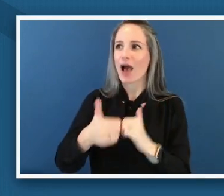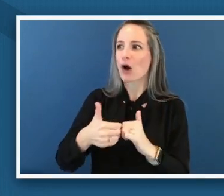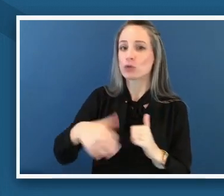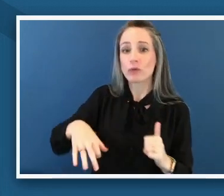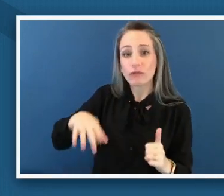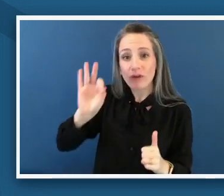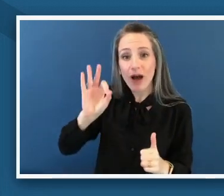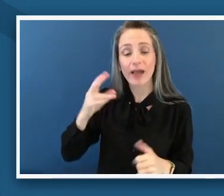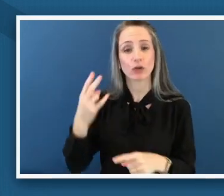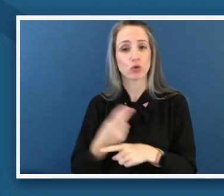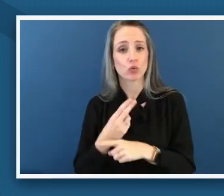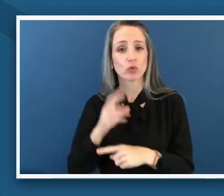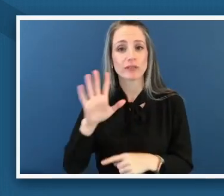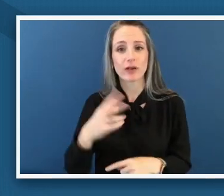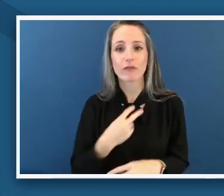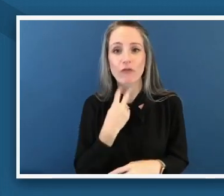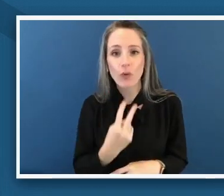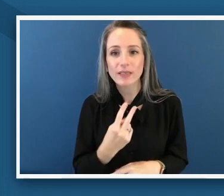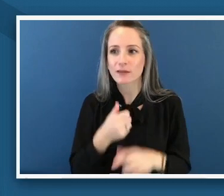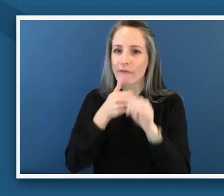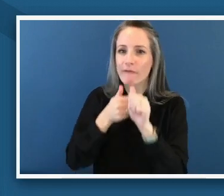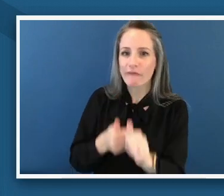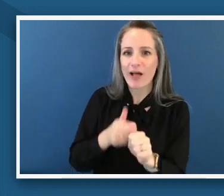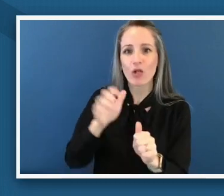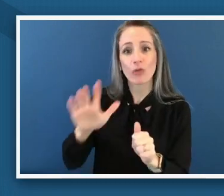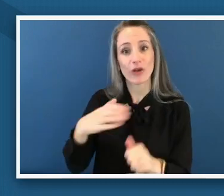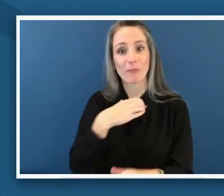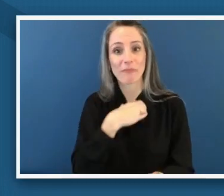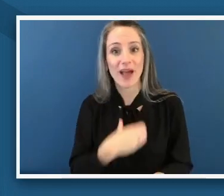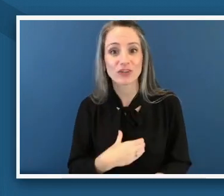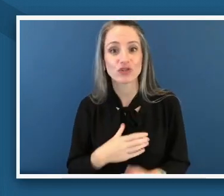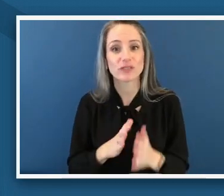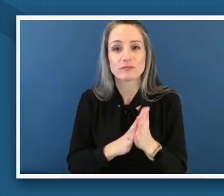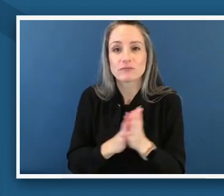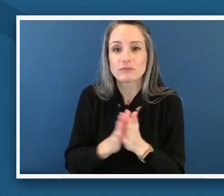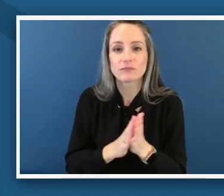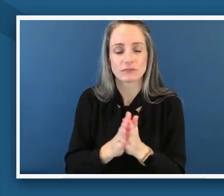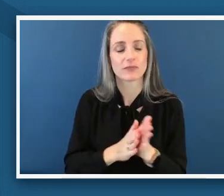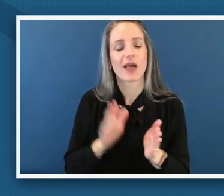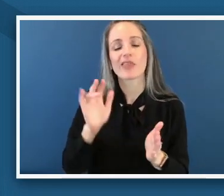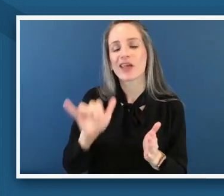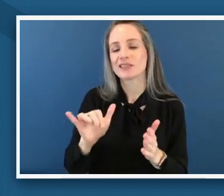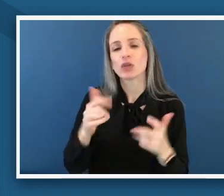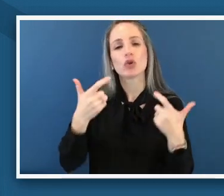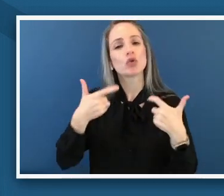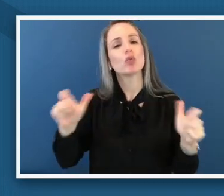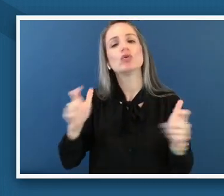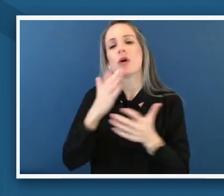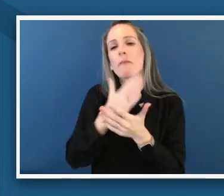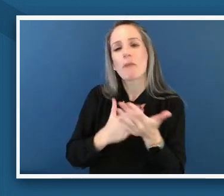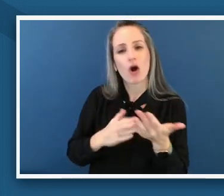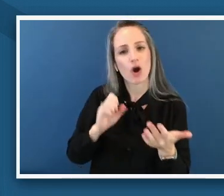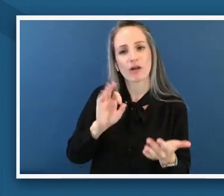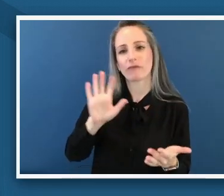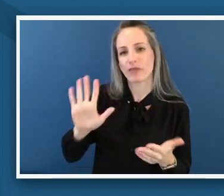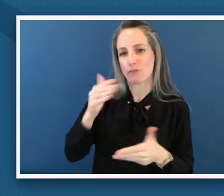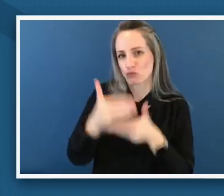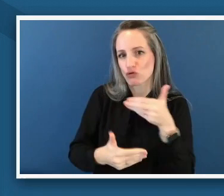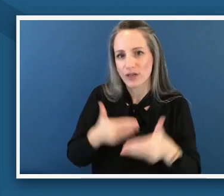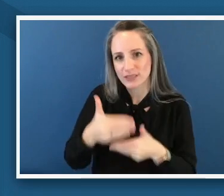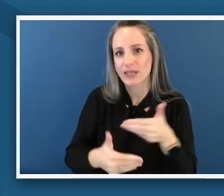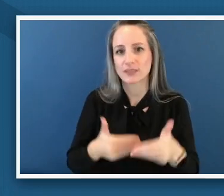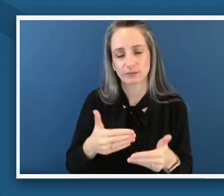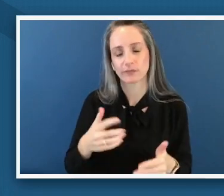things that they're passionate about and care about is such a central part of that process and of doing that. So I'm very